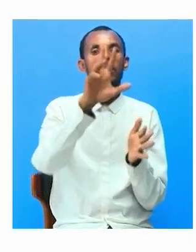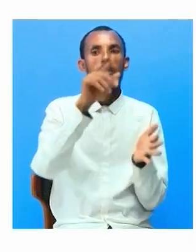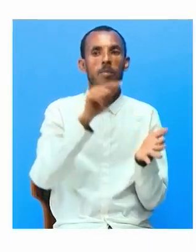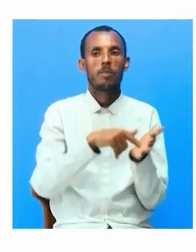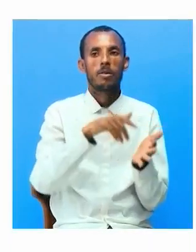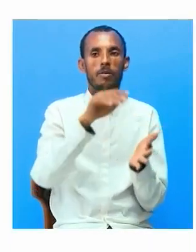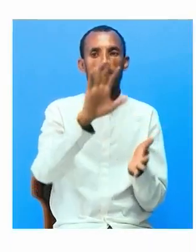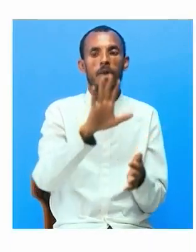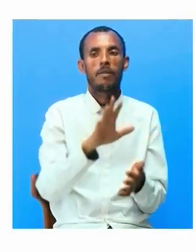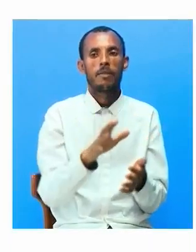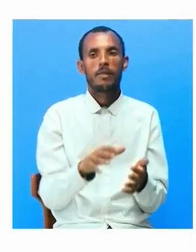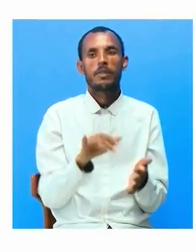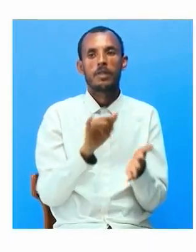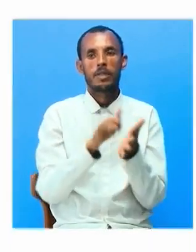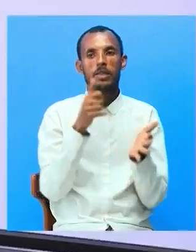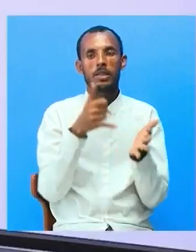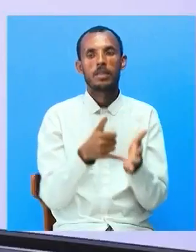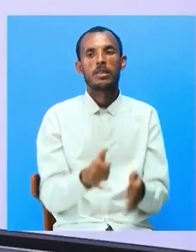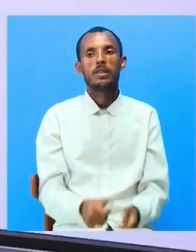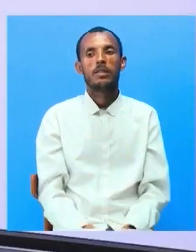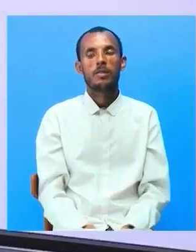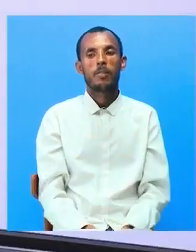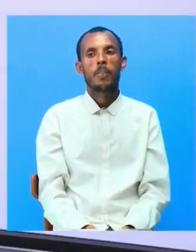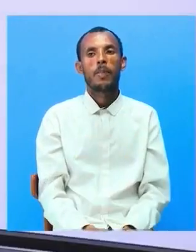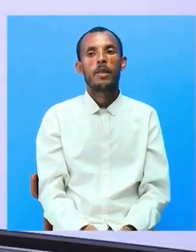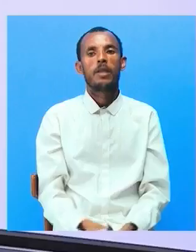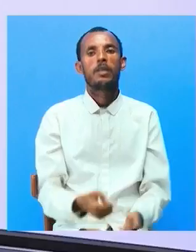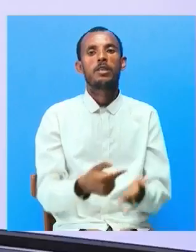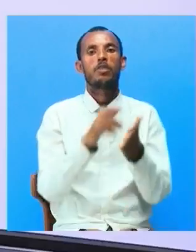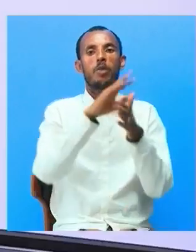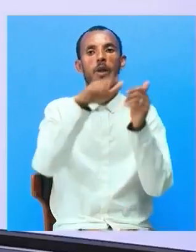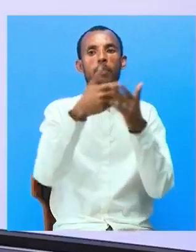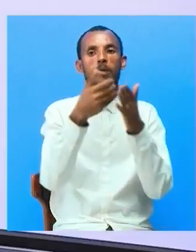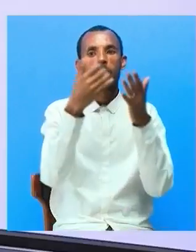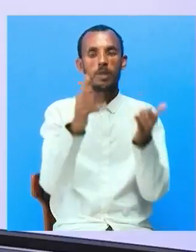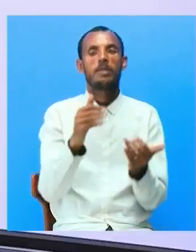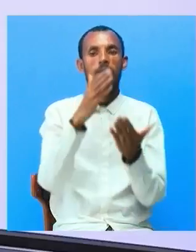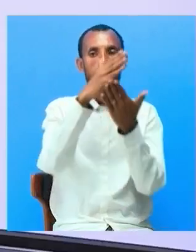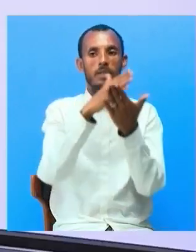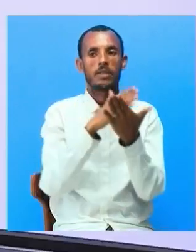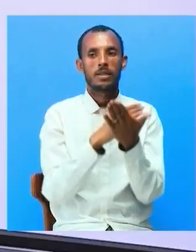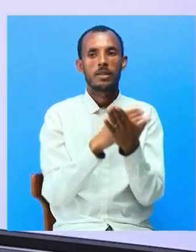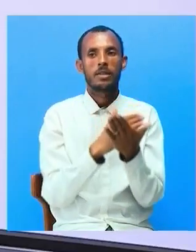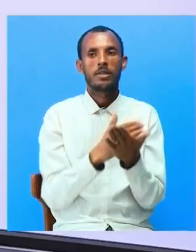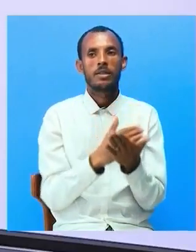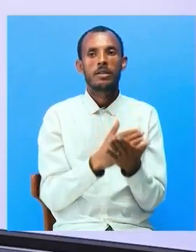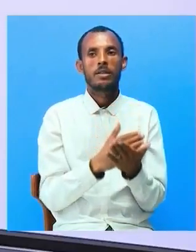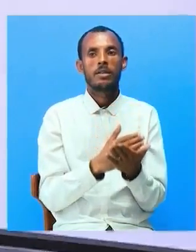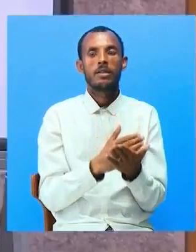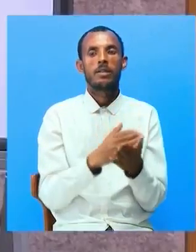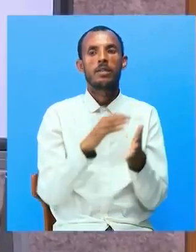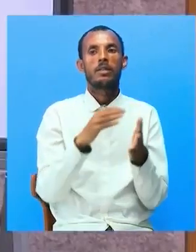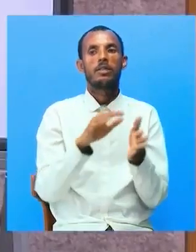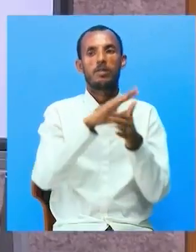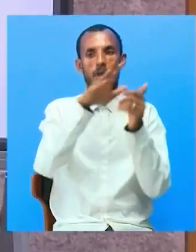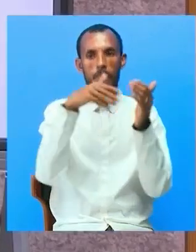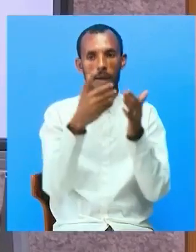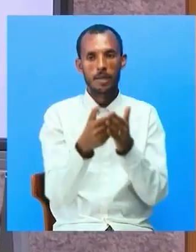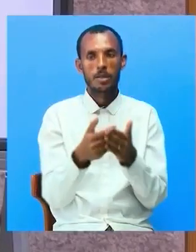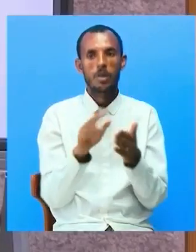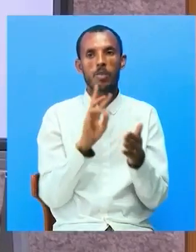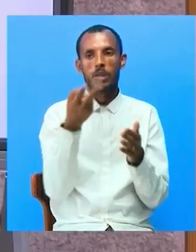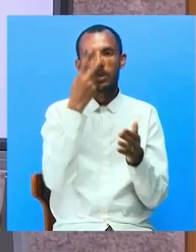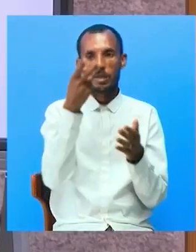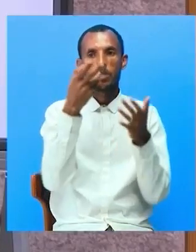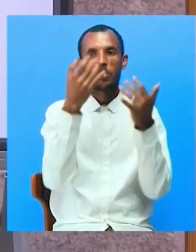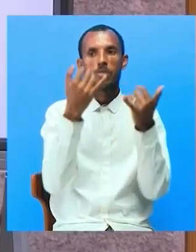3.5. That's it. So this is all about today's lesson. Just to summarize